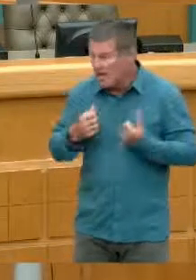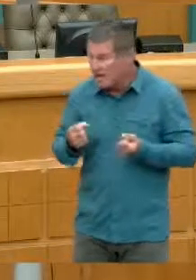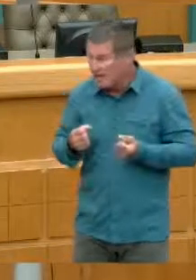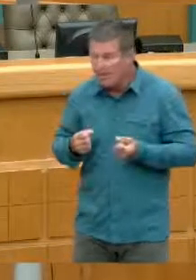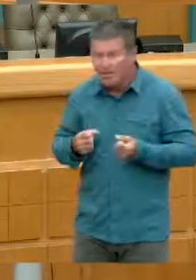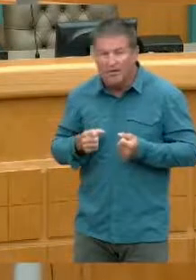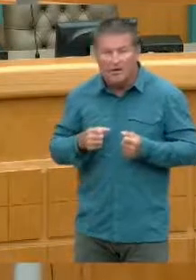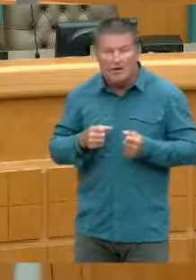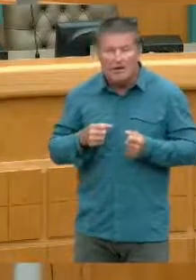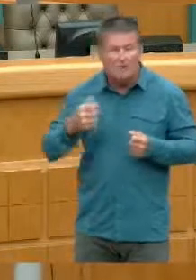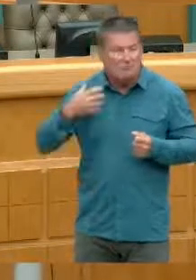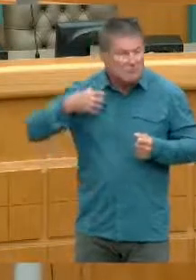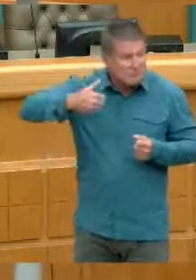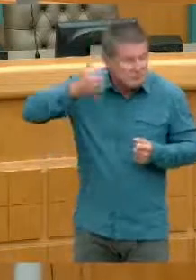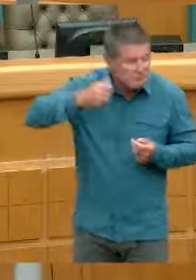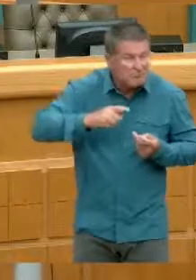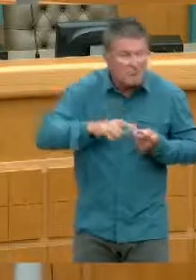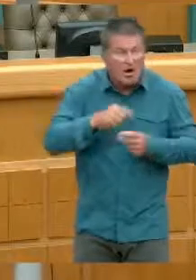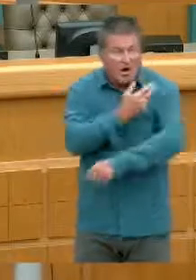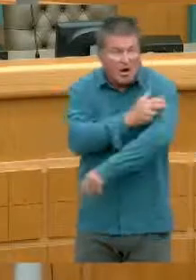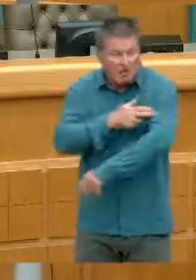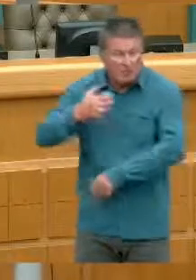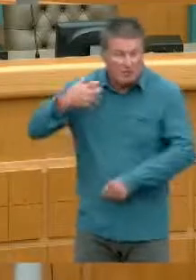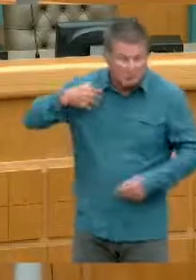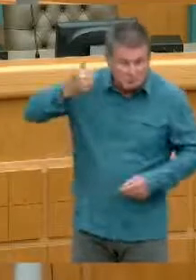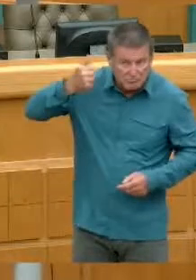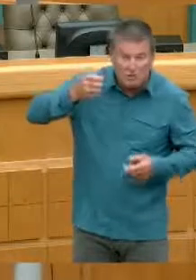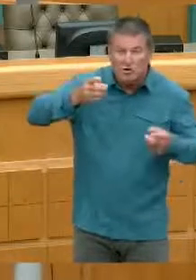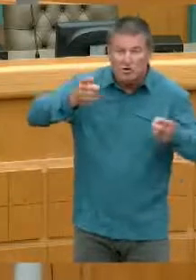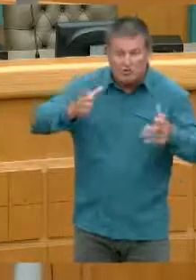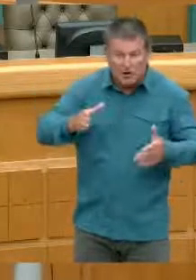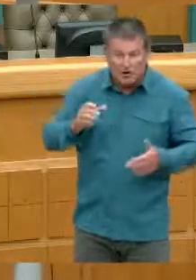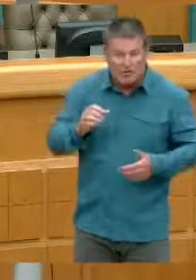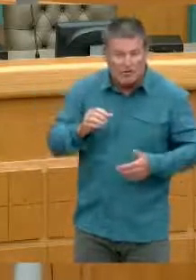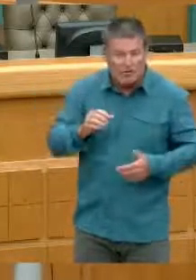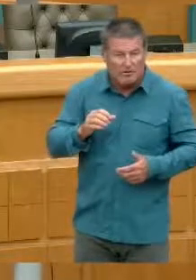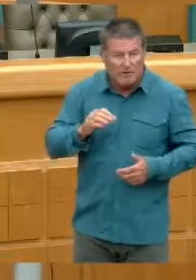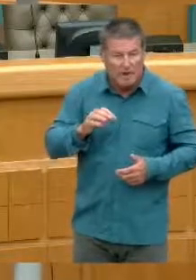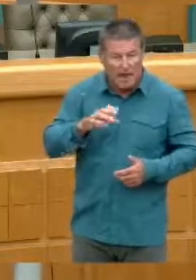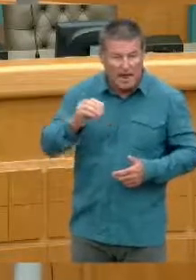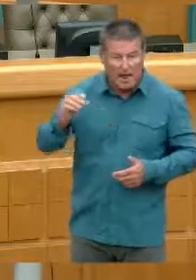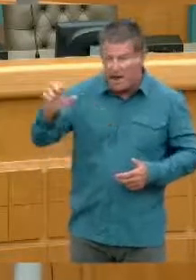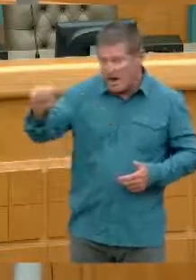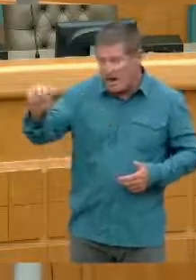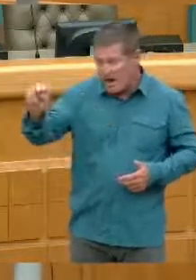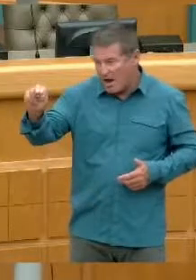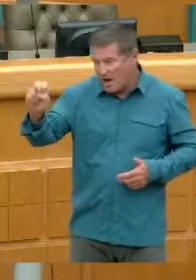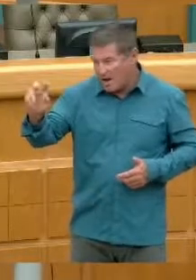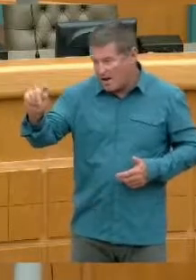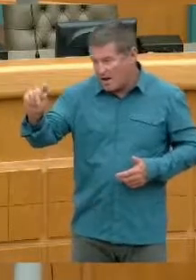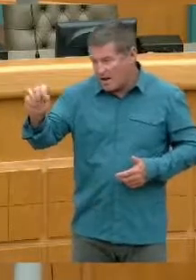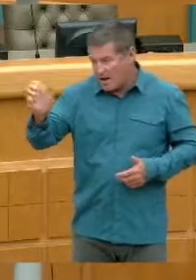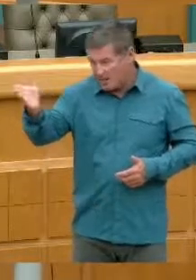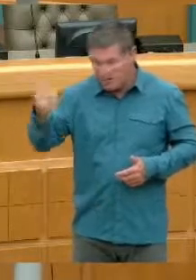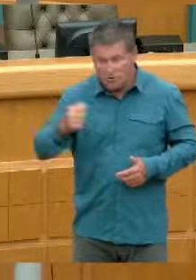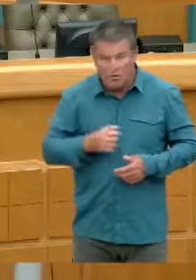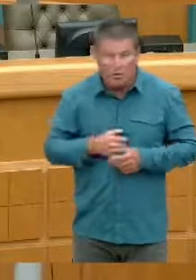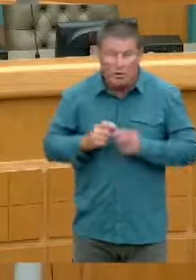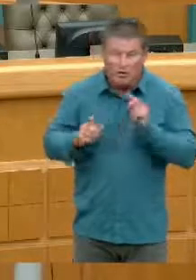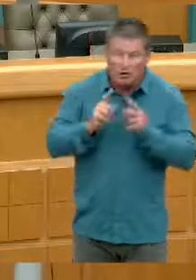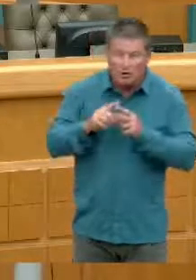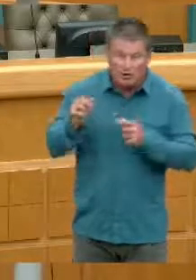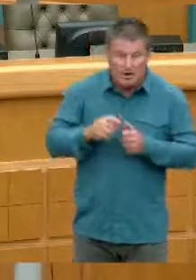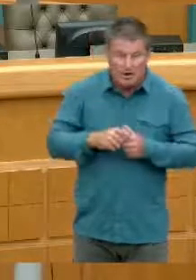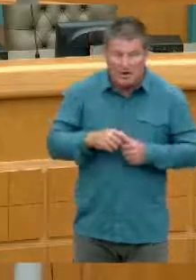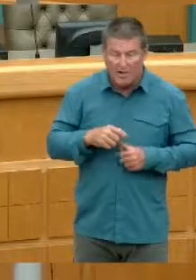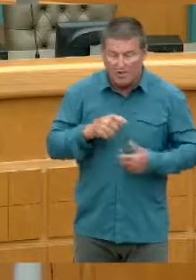officials at the hospitals, as well as Director Annette. And so if we see